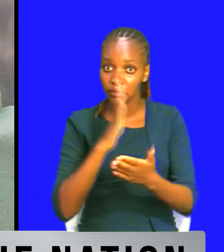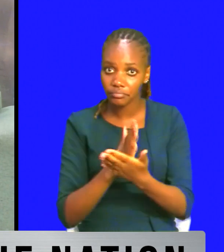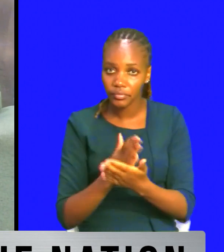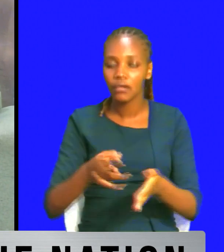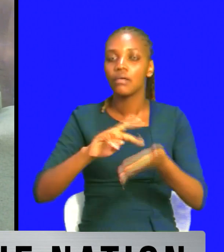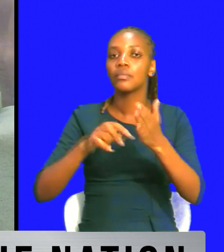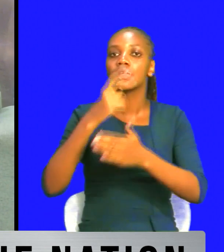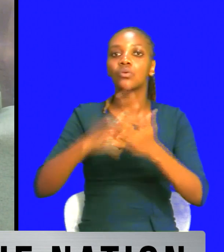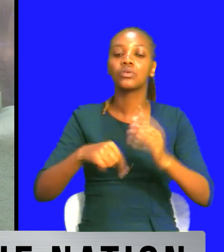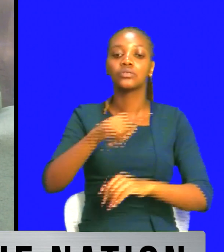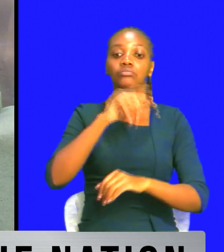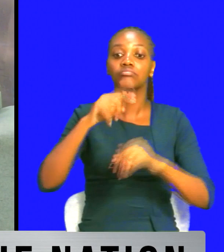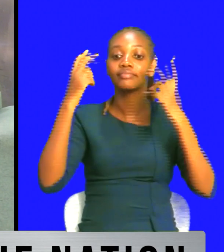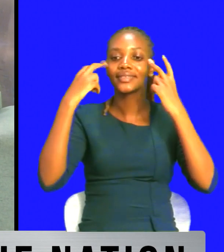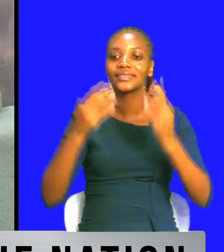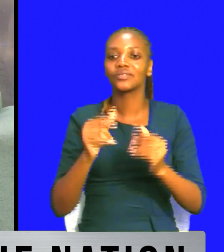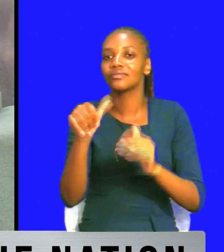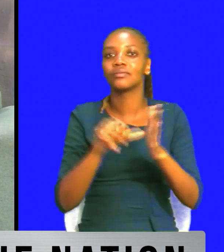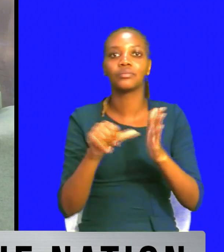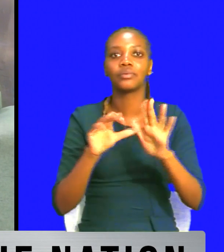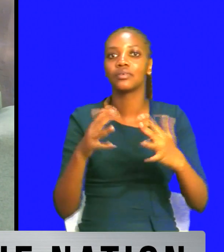see how this can be worked out.